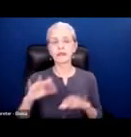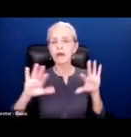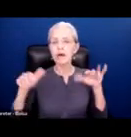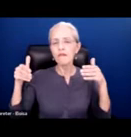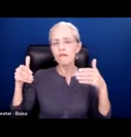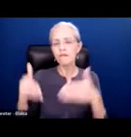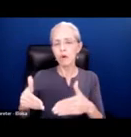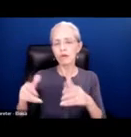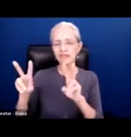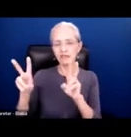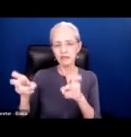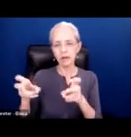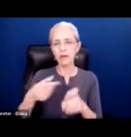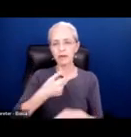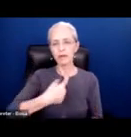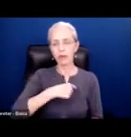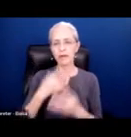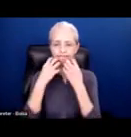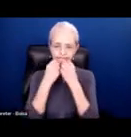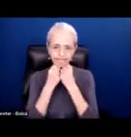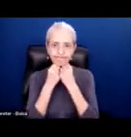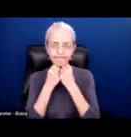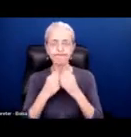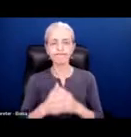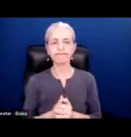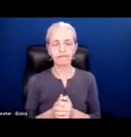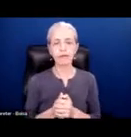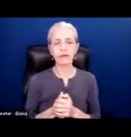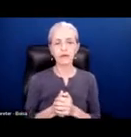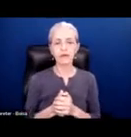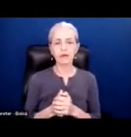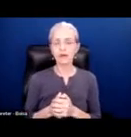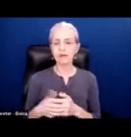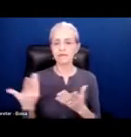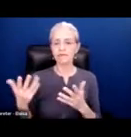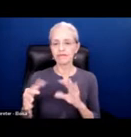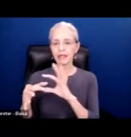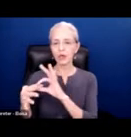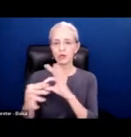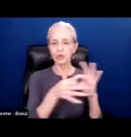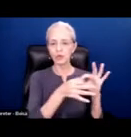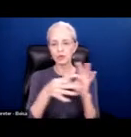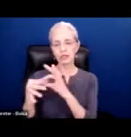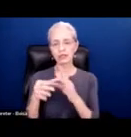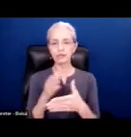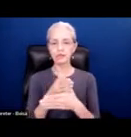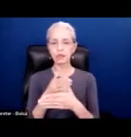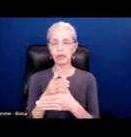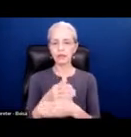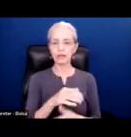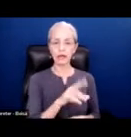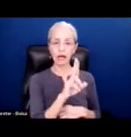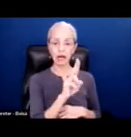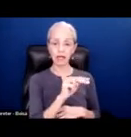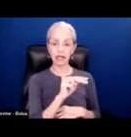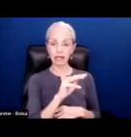on a topic that we care deeply about, which is the association between unmet needs